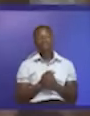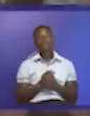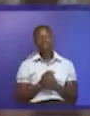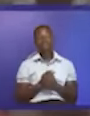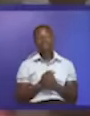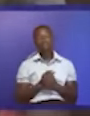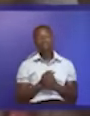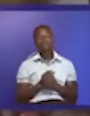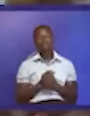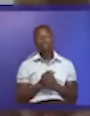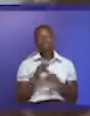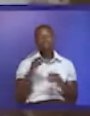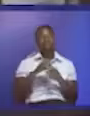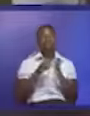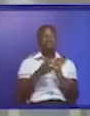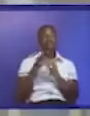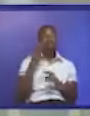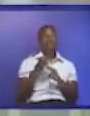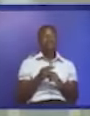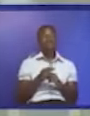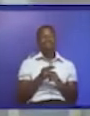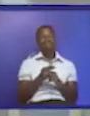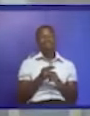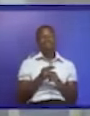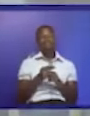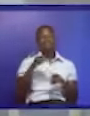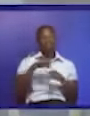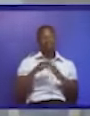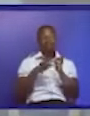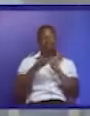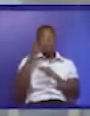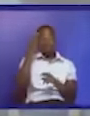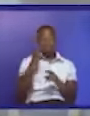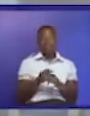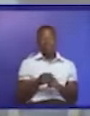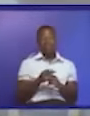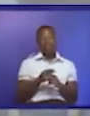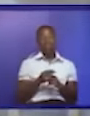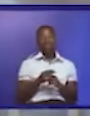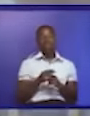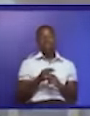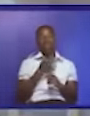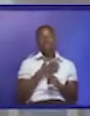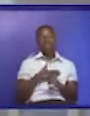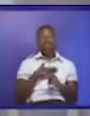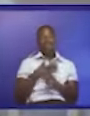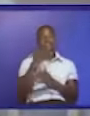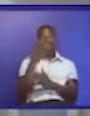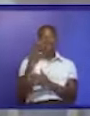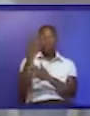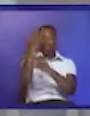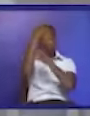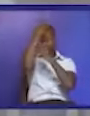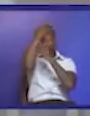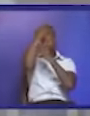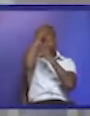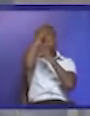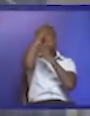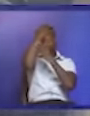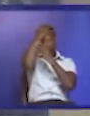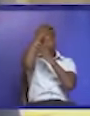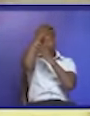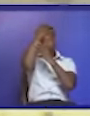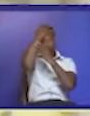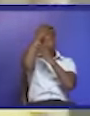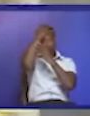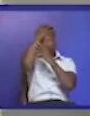In the name of Jesus. In the name of Jesus. Please lay your hands on your head. Shout this in